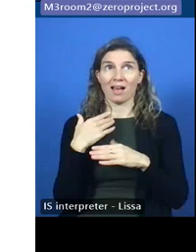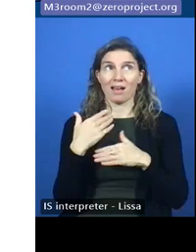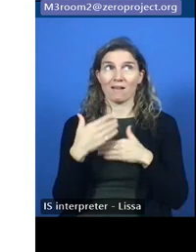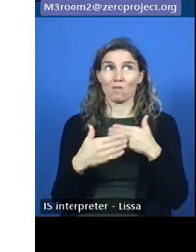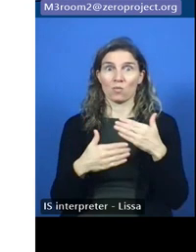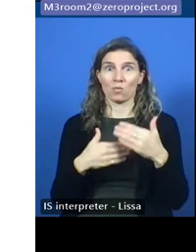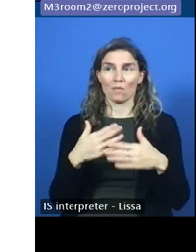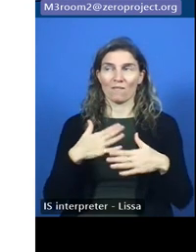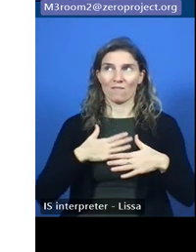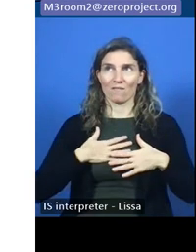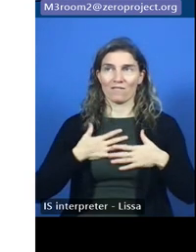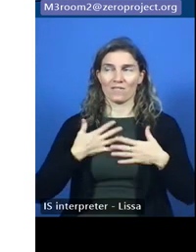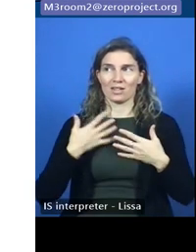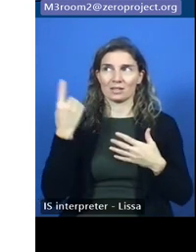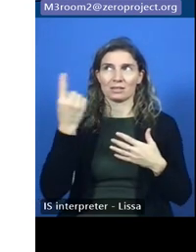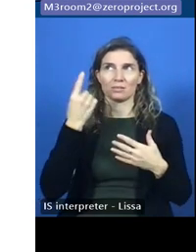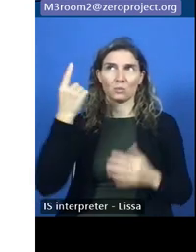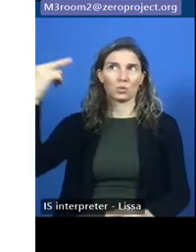A spooky feeling.